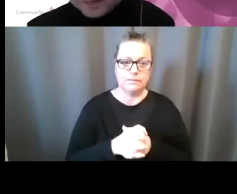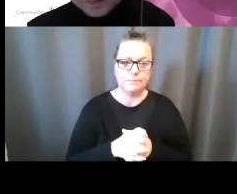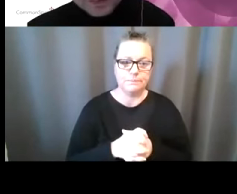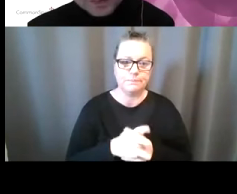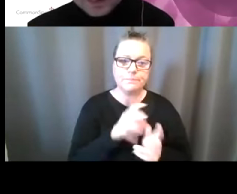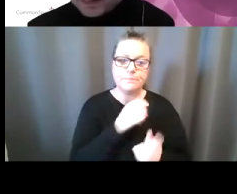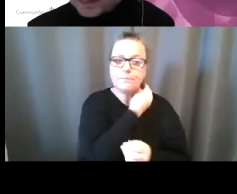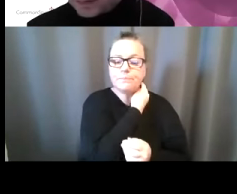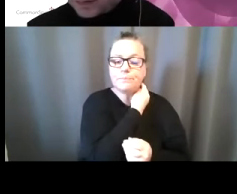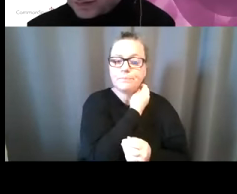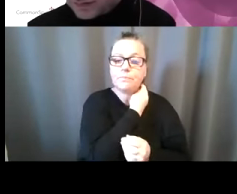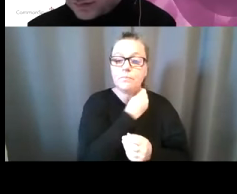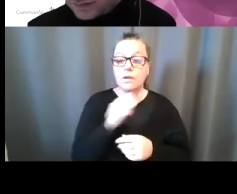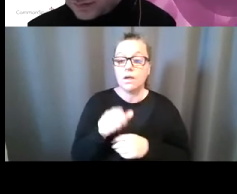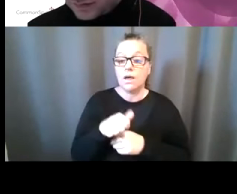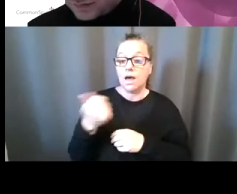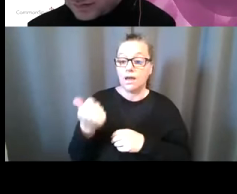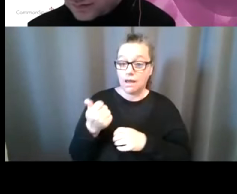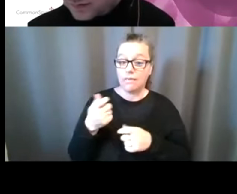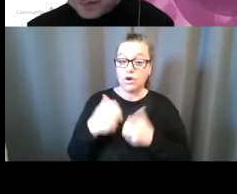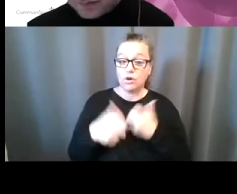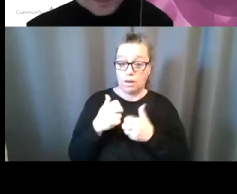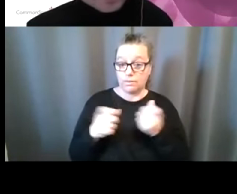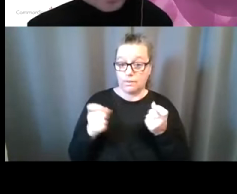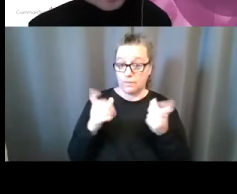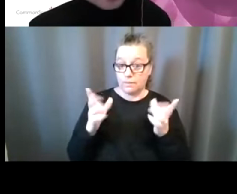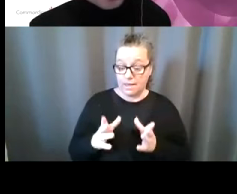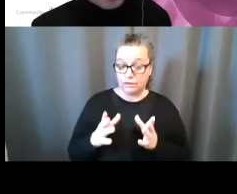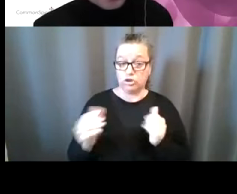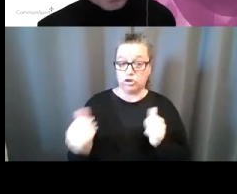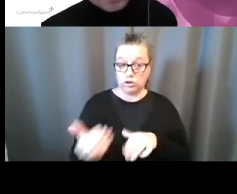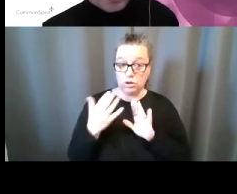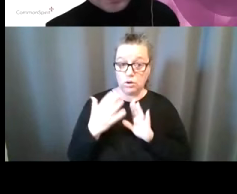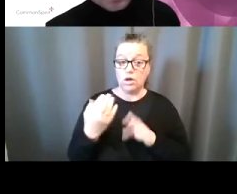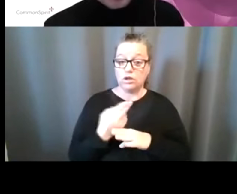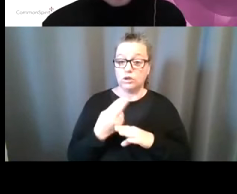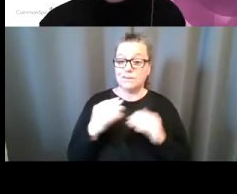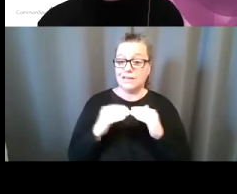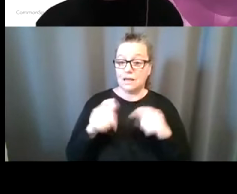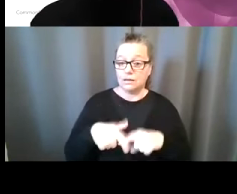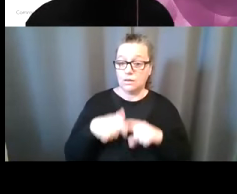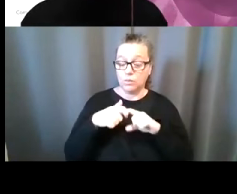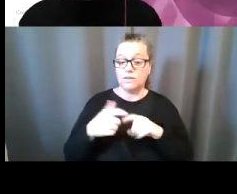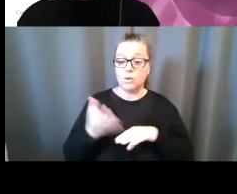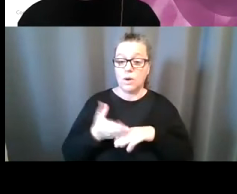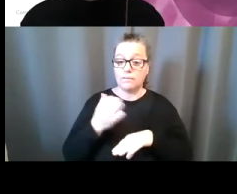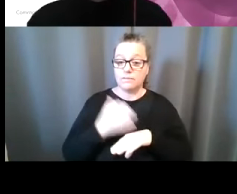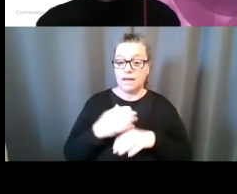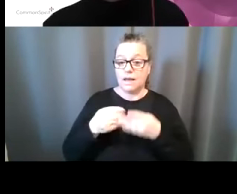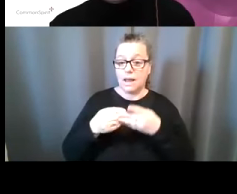Another problem the manager tackled using equity pauses was to update a blood chemistry test.